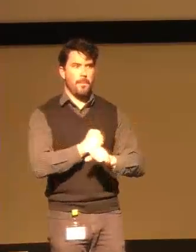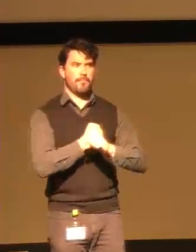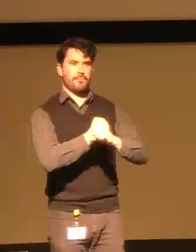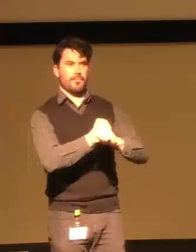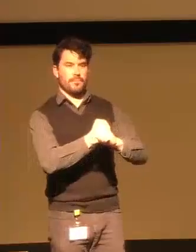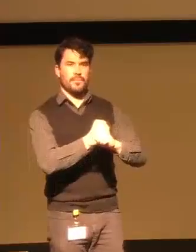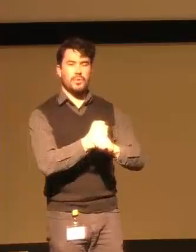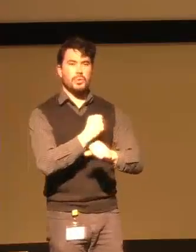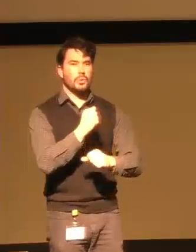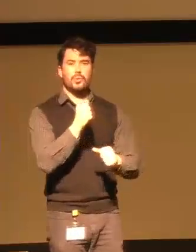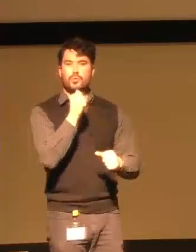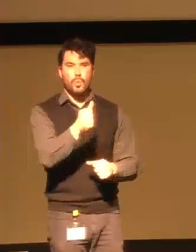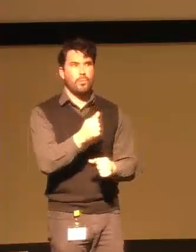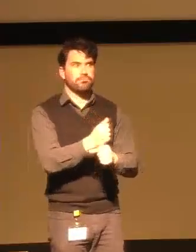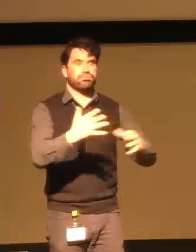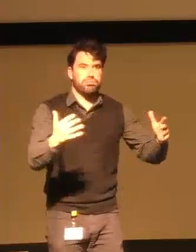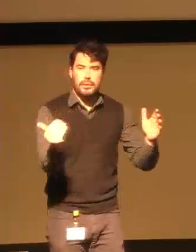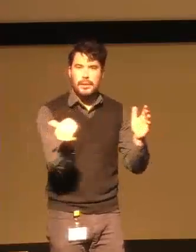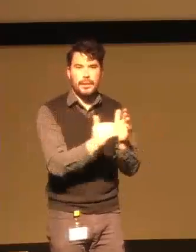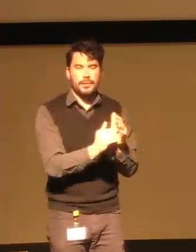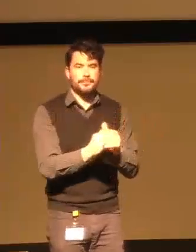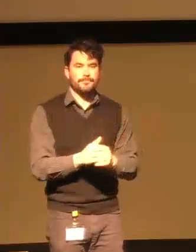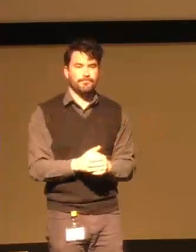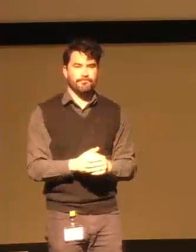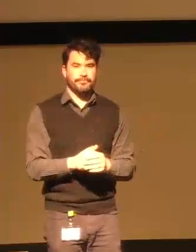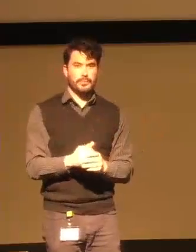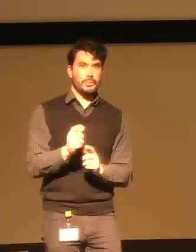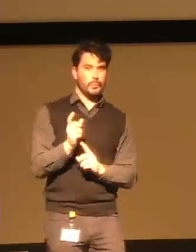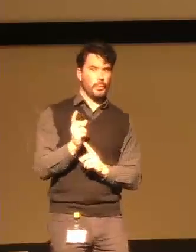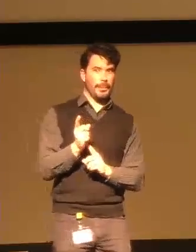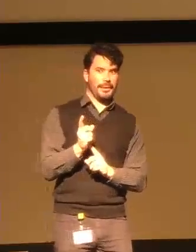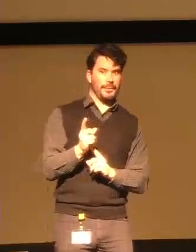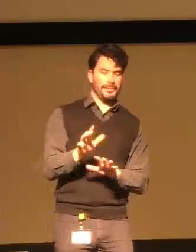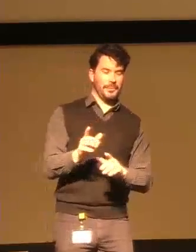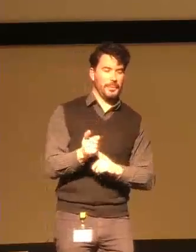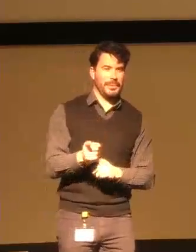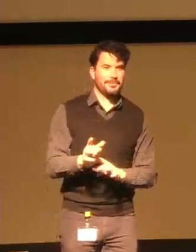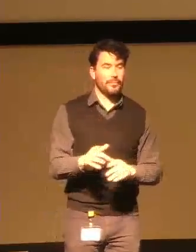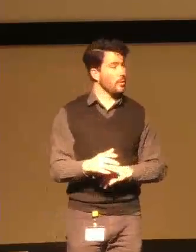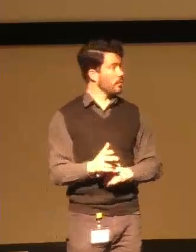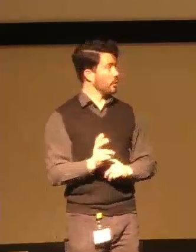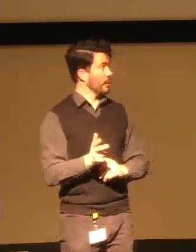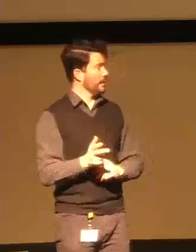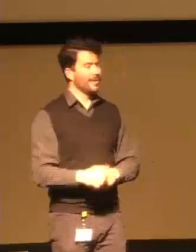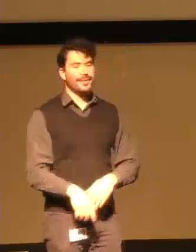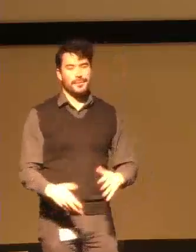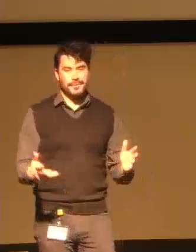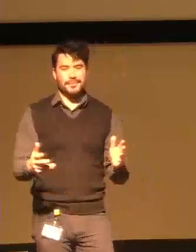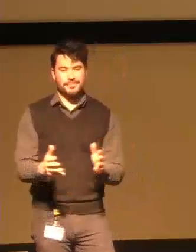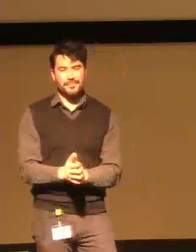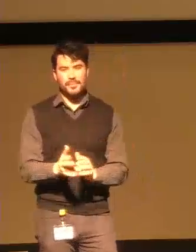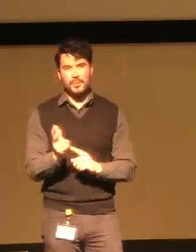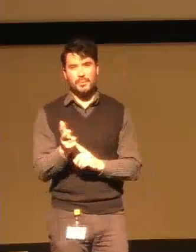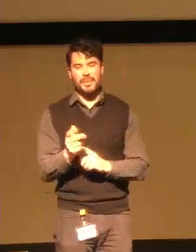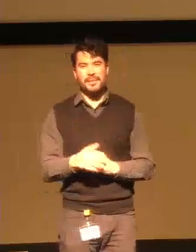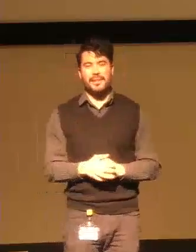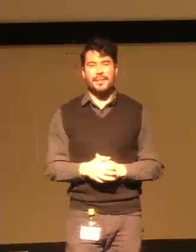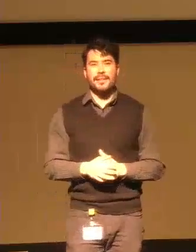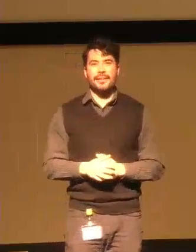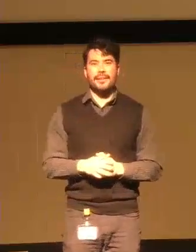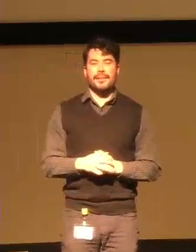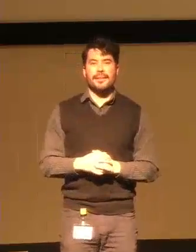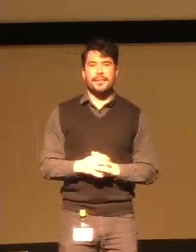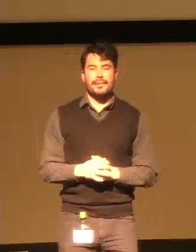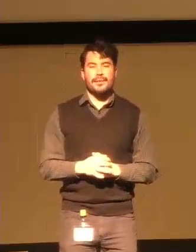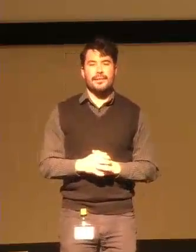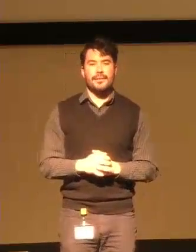outbreak. We're down to what, 1 minute, right? 3, okay. Are